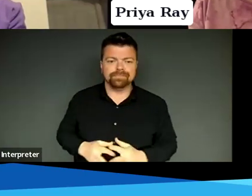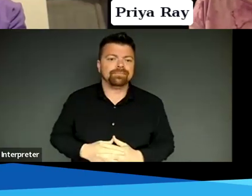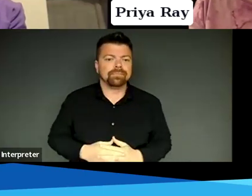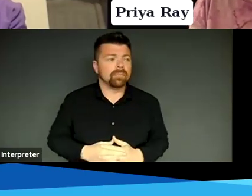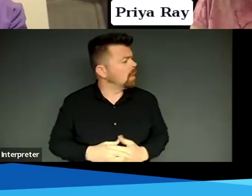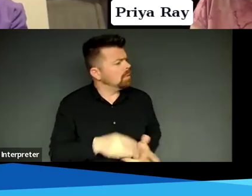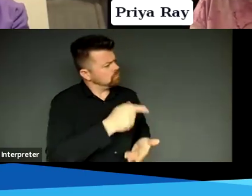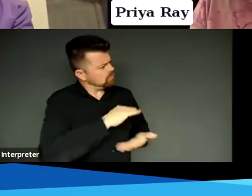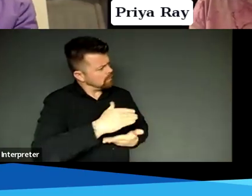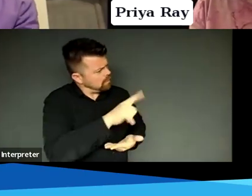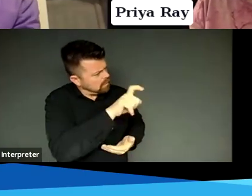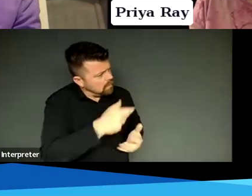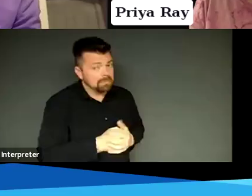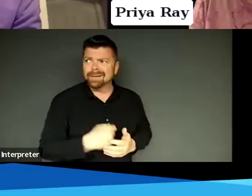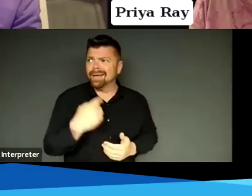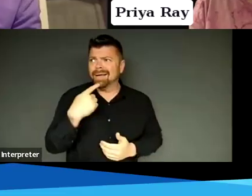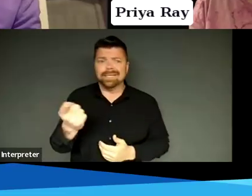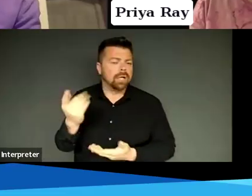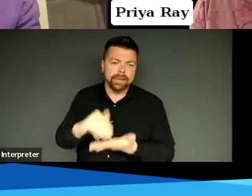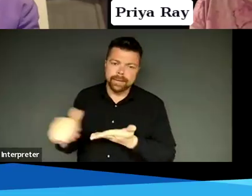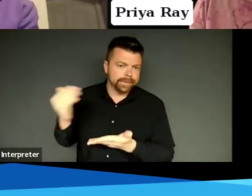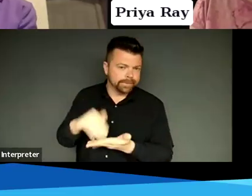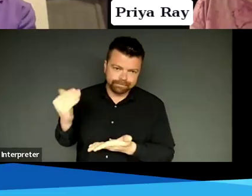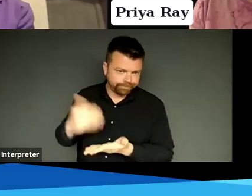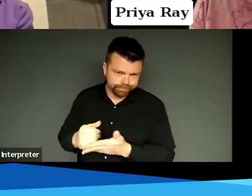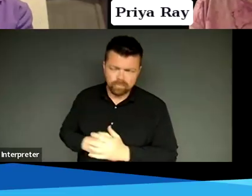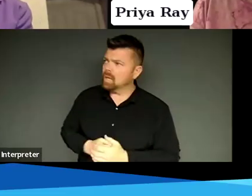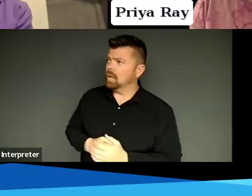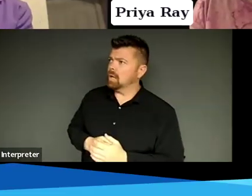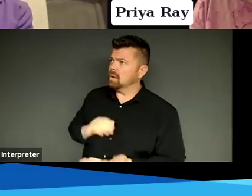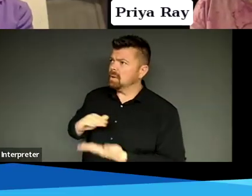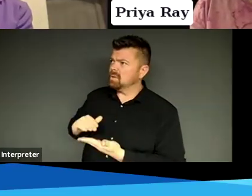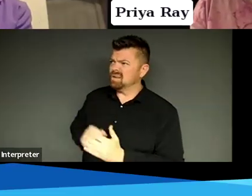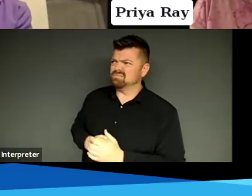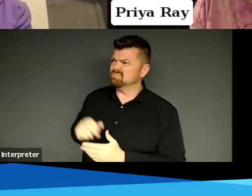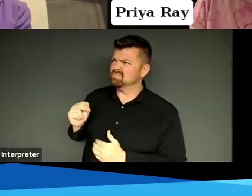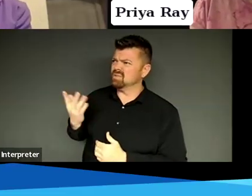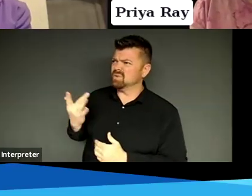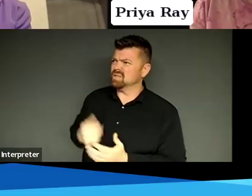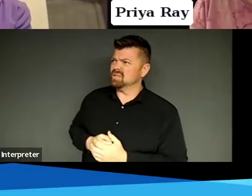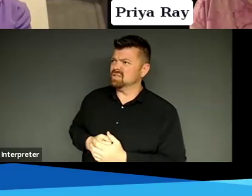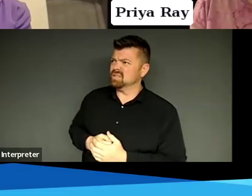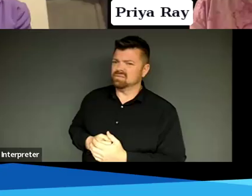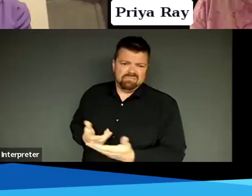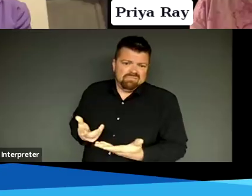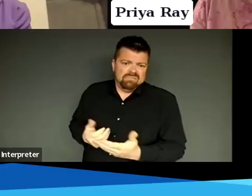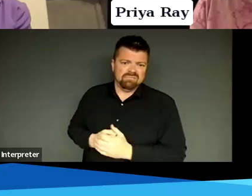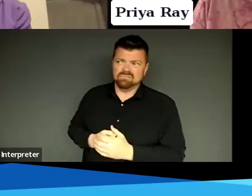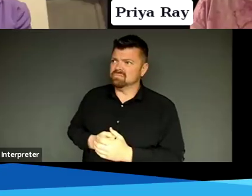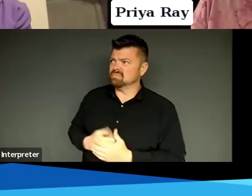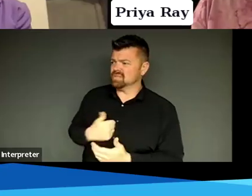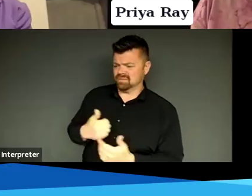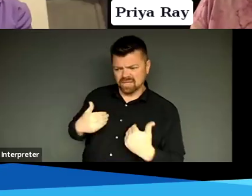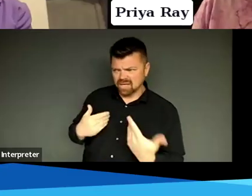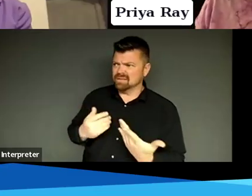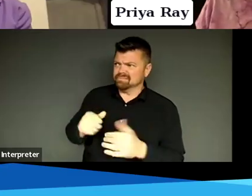get a mammogram? And I always tell her every single time, no, I'm not getting a mammogram because it's inaccessible. I have chronic pain.